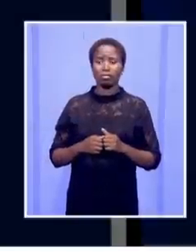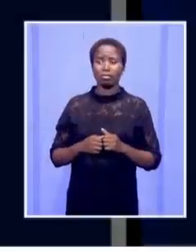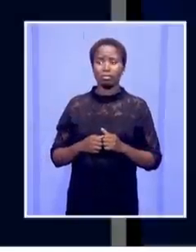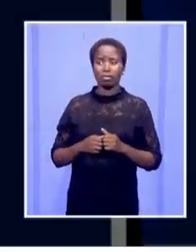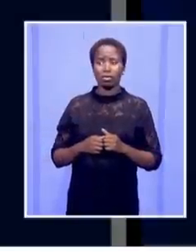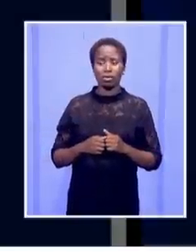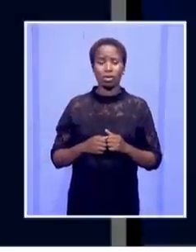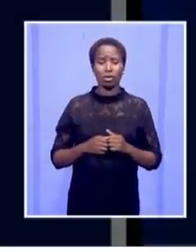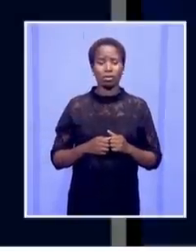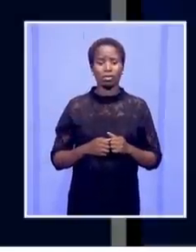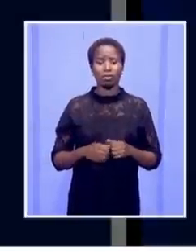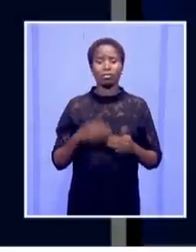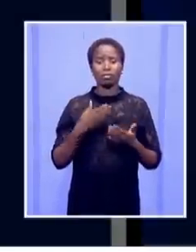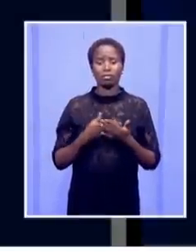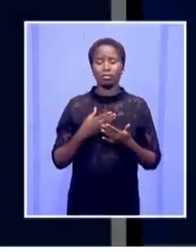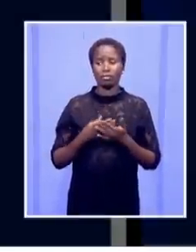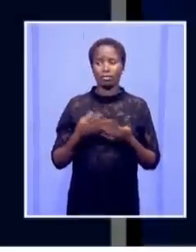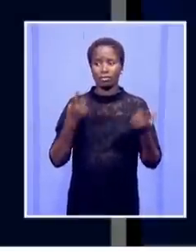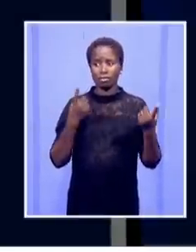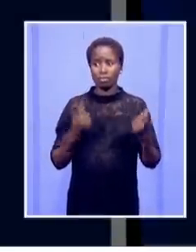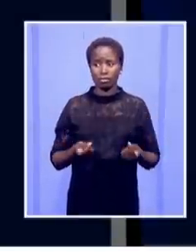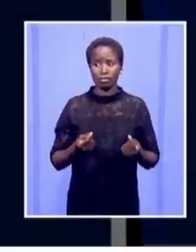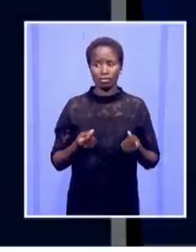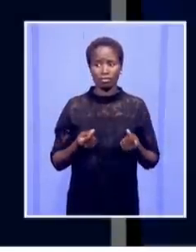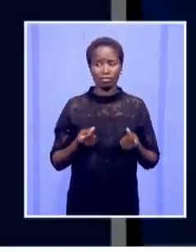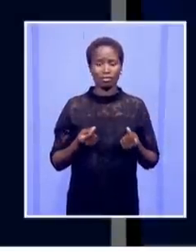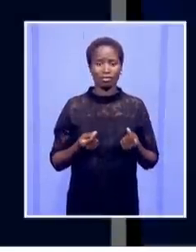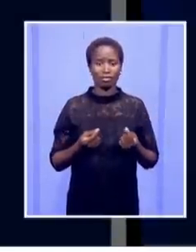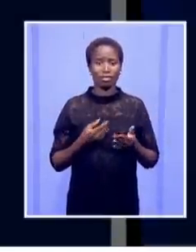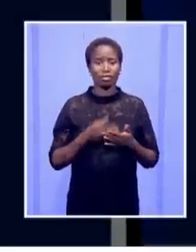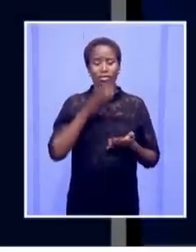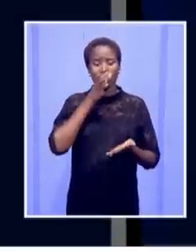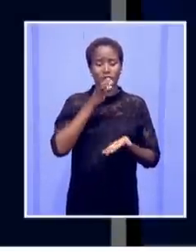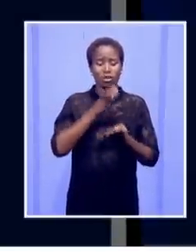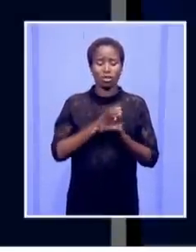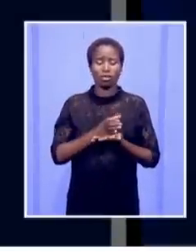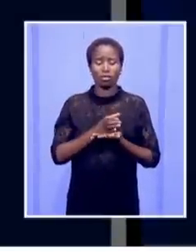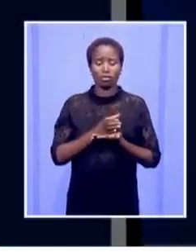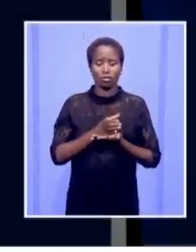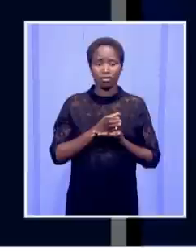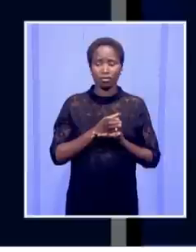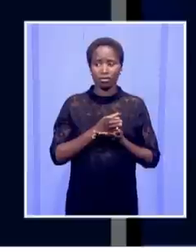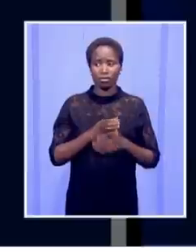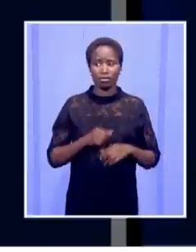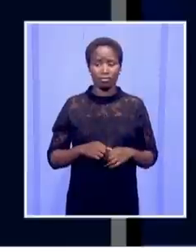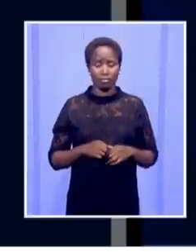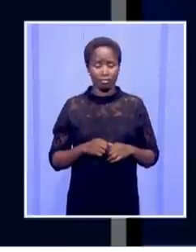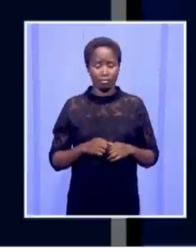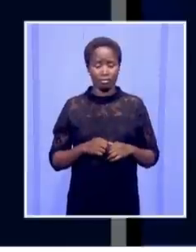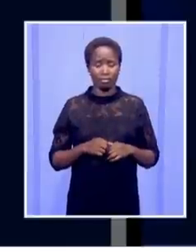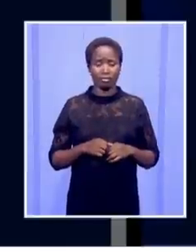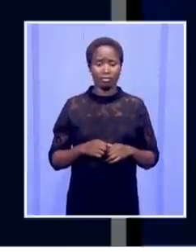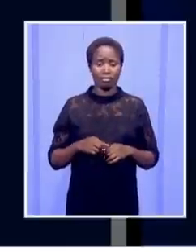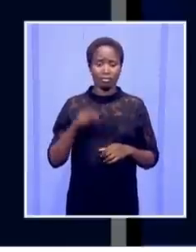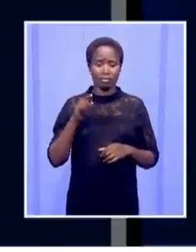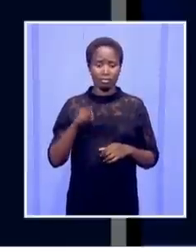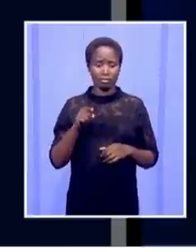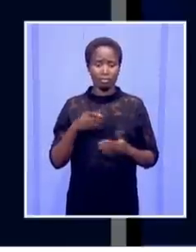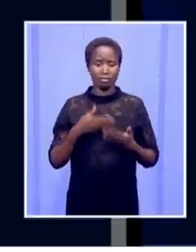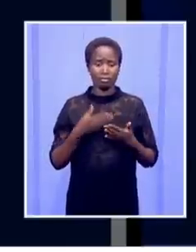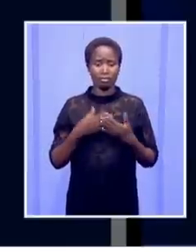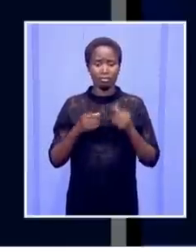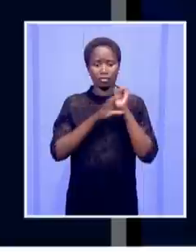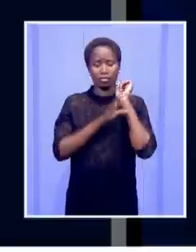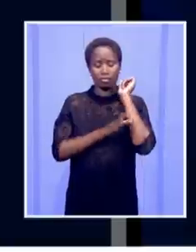finds that the report is staging, damning. It confirms that we're led by a gangster president who has no respect for our constitution,